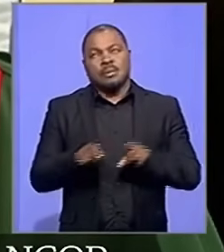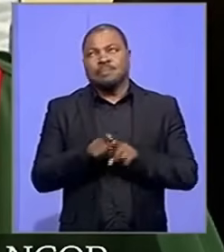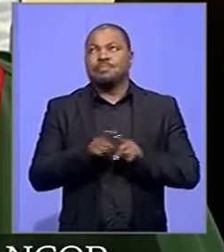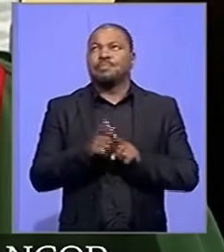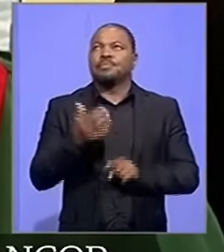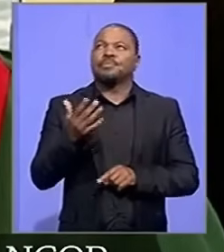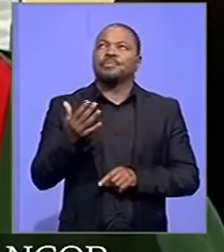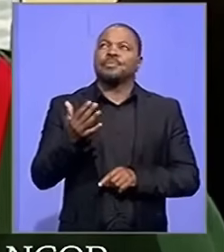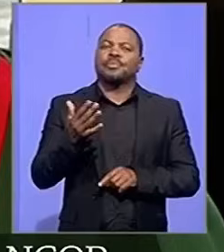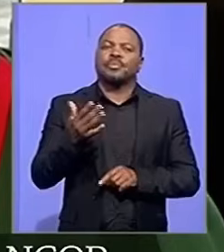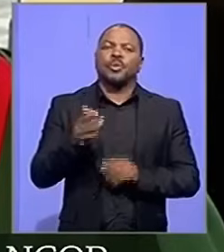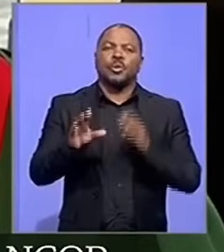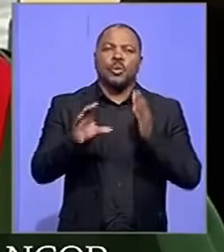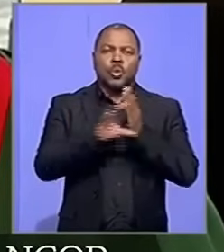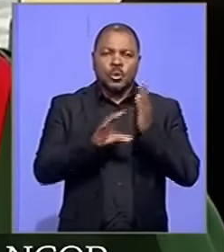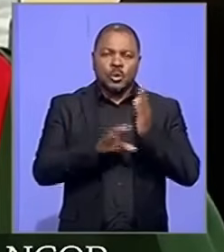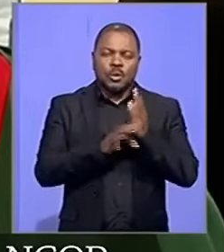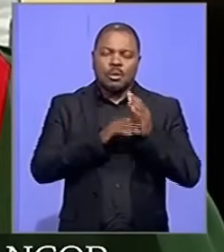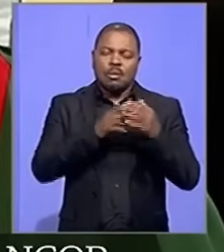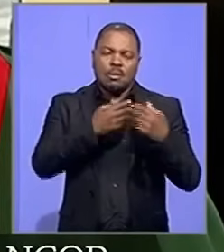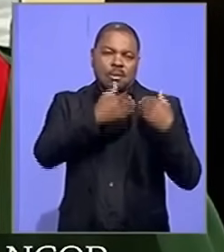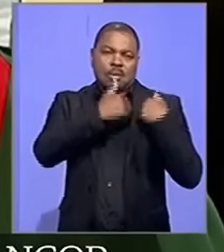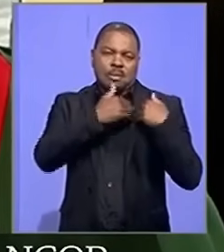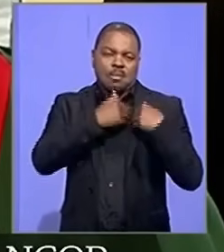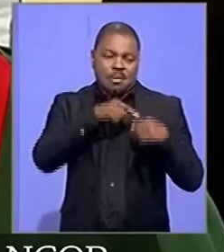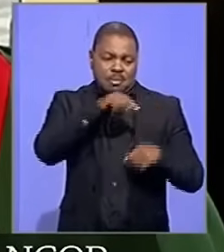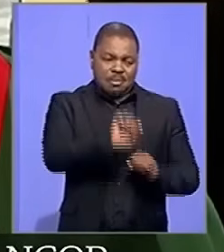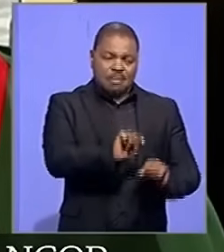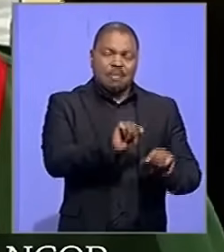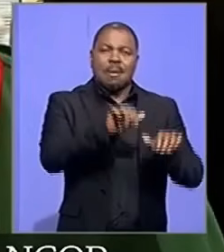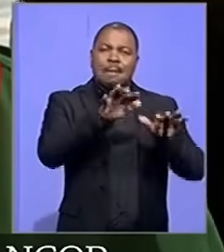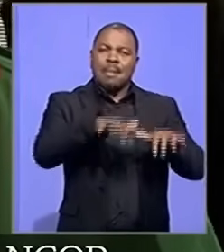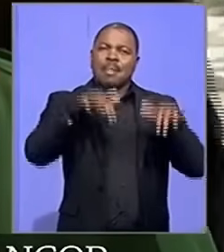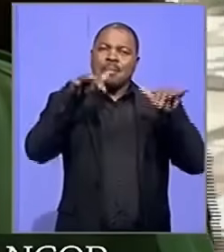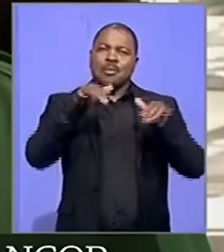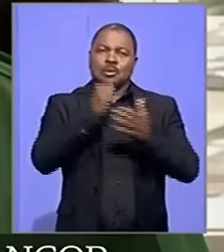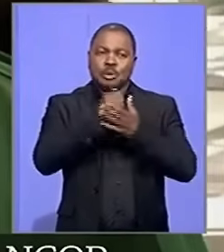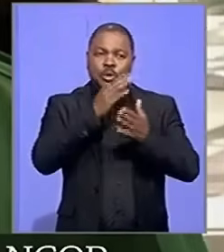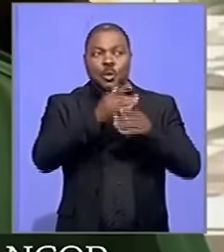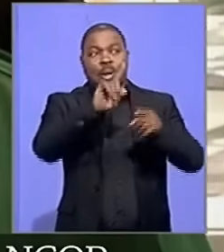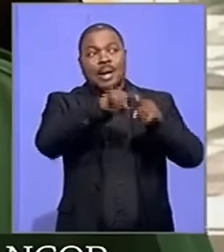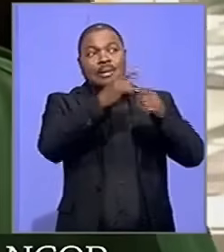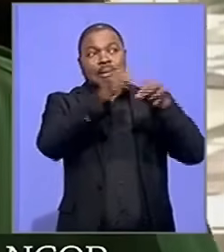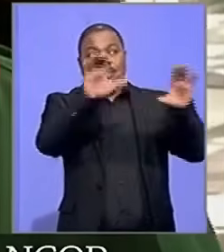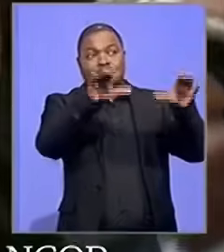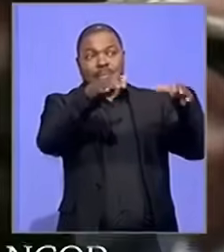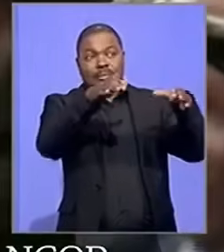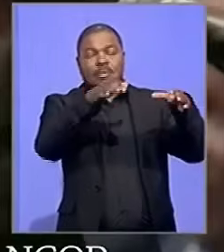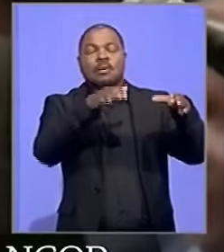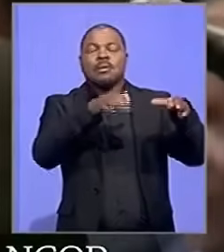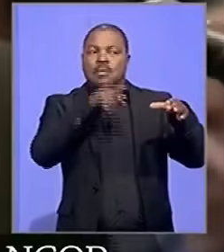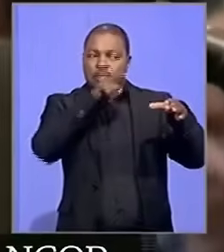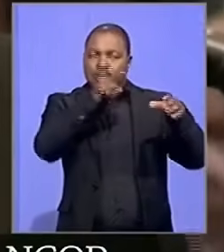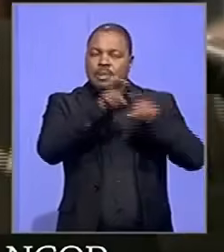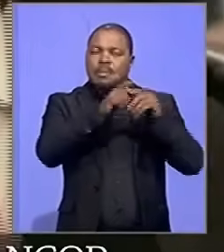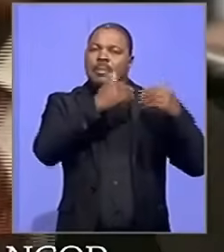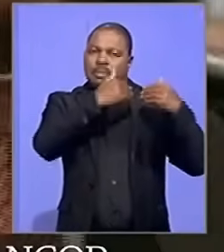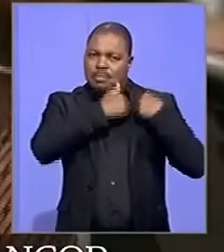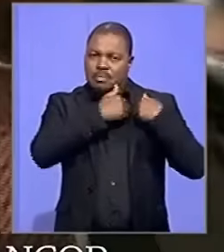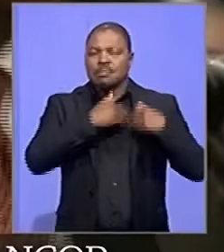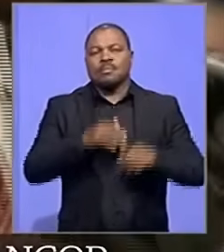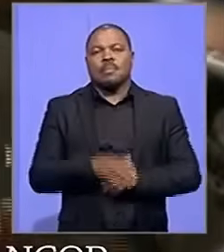on the constitutional obligations of Parliament to hold the executive accountable.